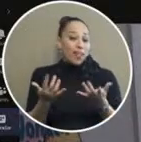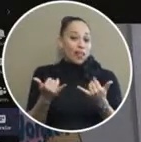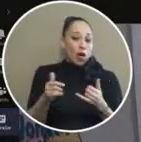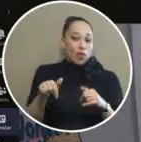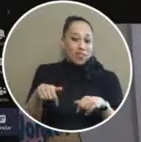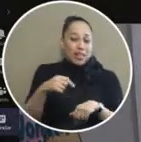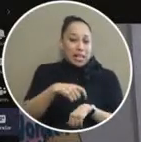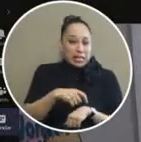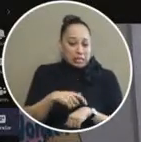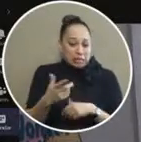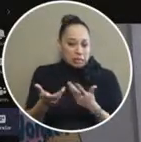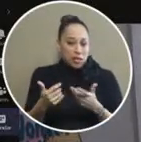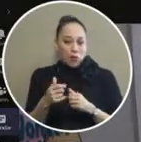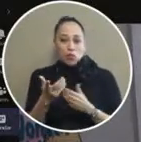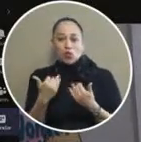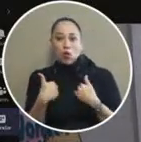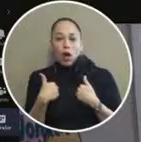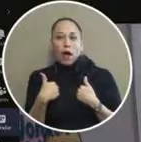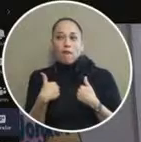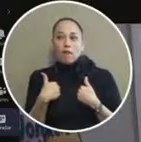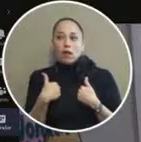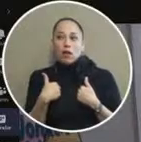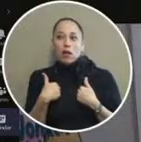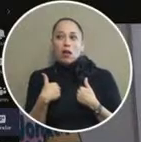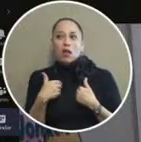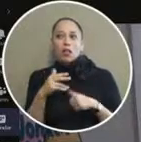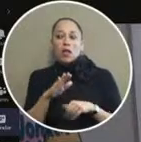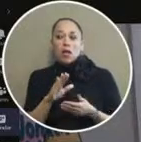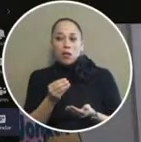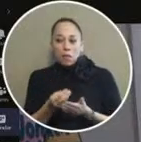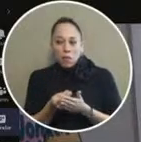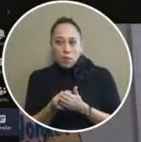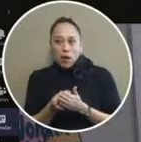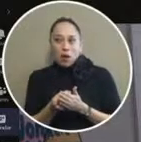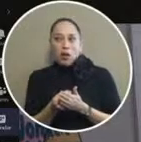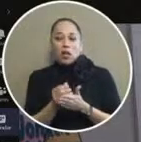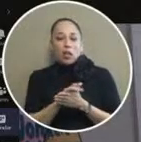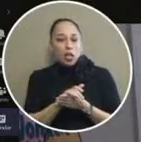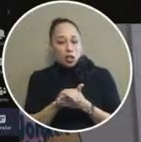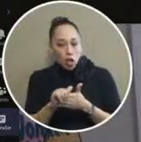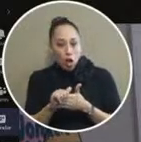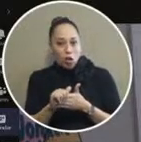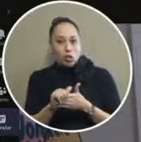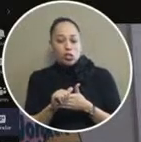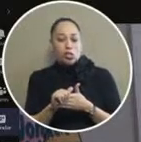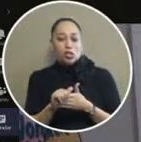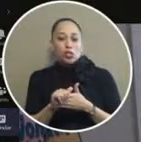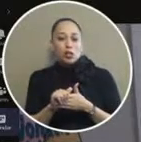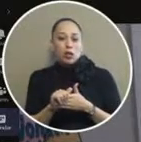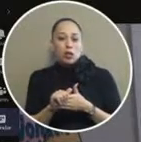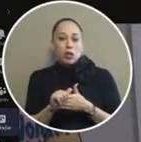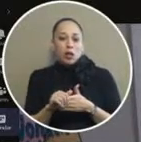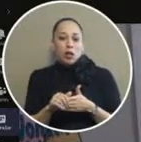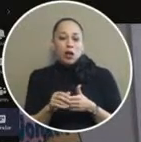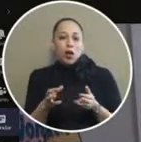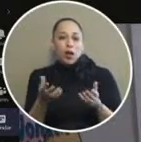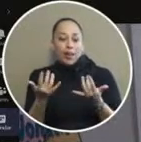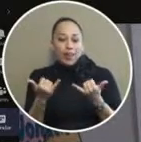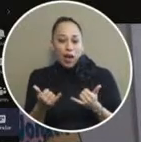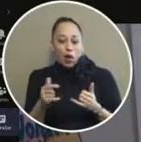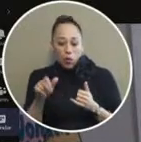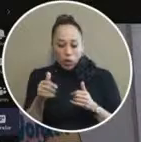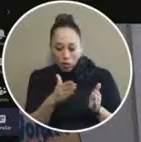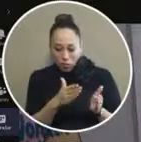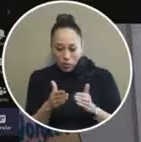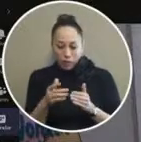time, in order to get the NOFA out and get the dollars on the ground, we had planned to release